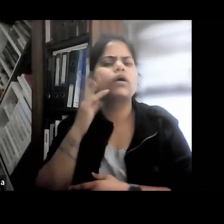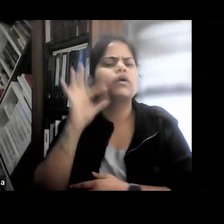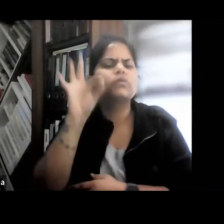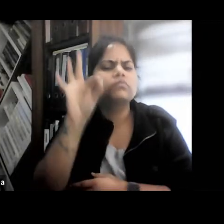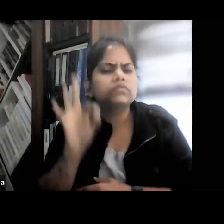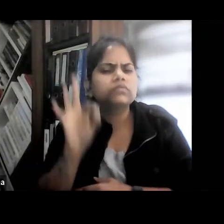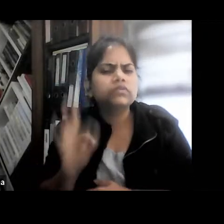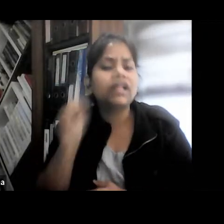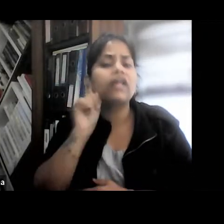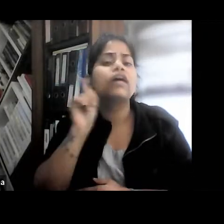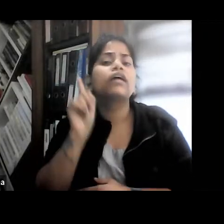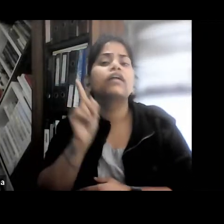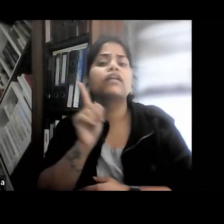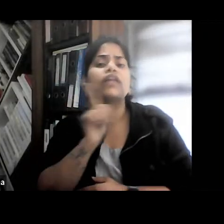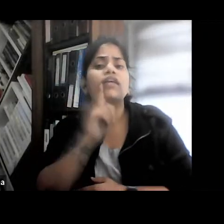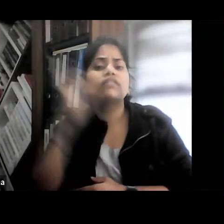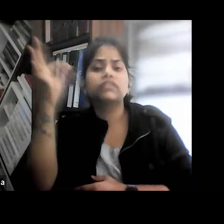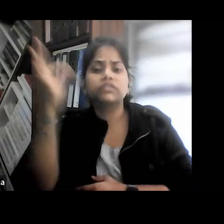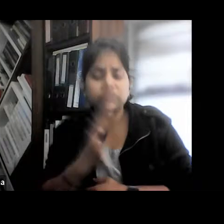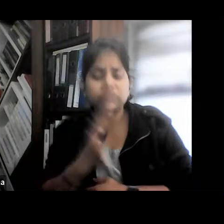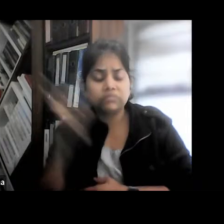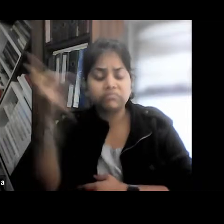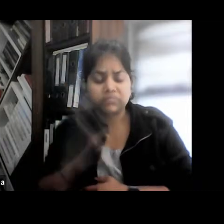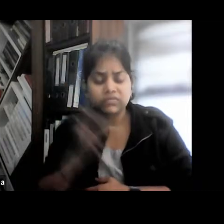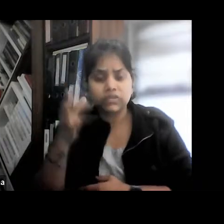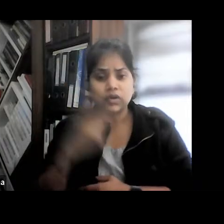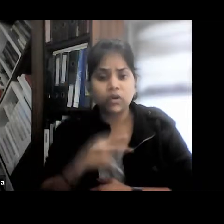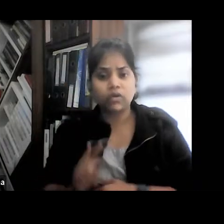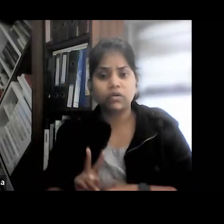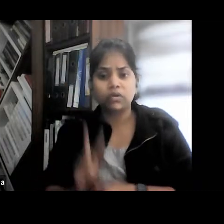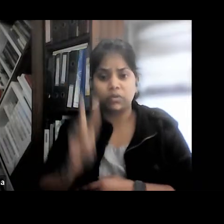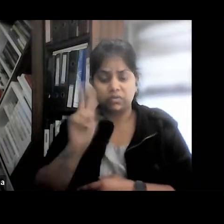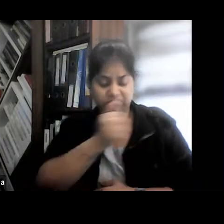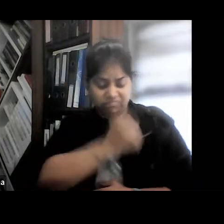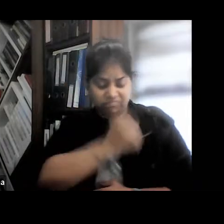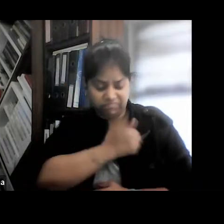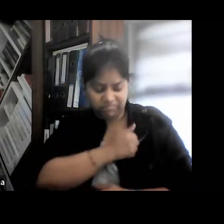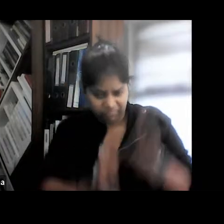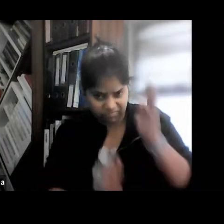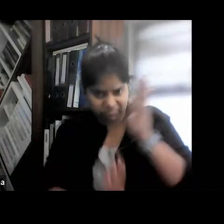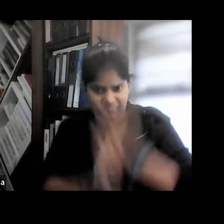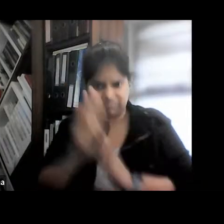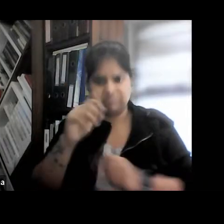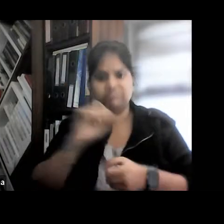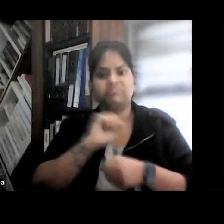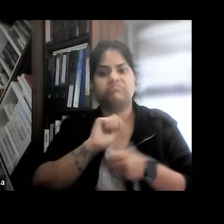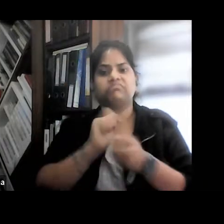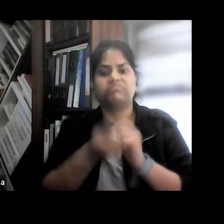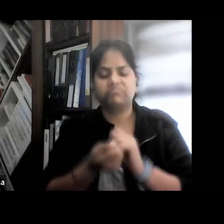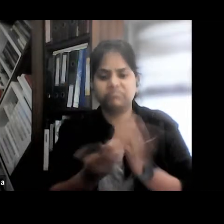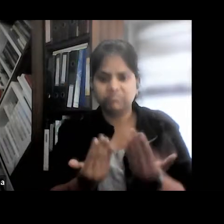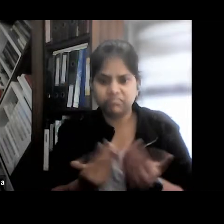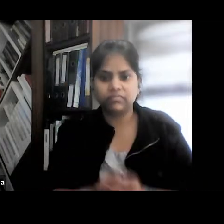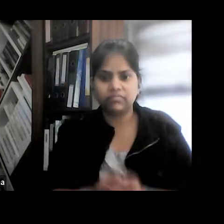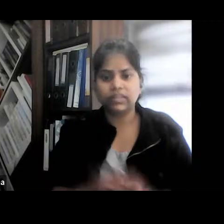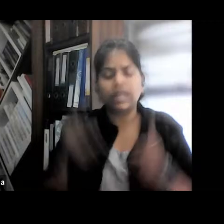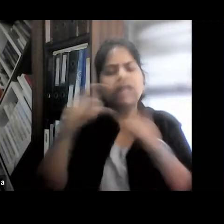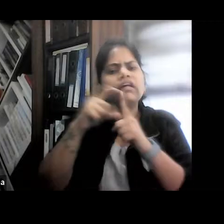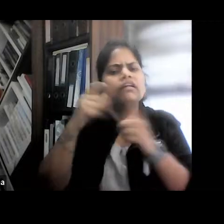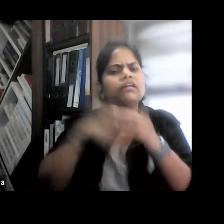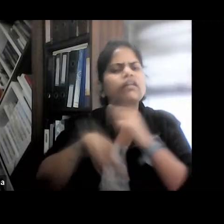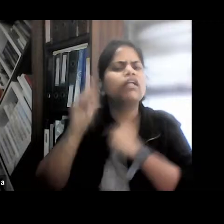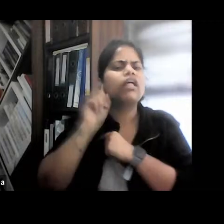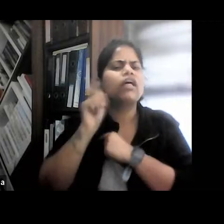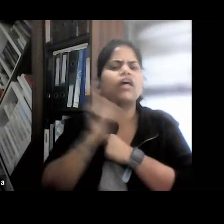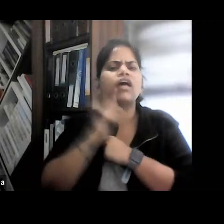create newer, more positive and value-enhancing attitudes towards the same. In Deaf in Delhi, one of the primary reasons